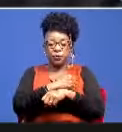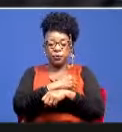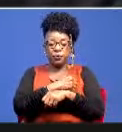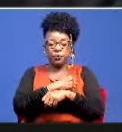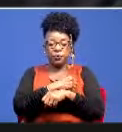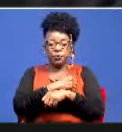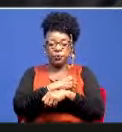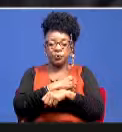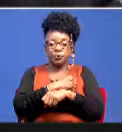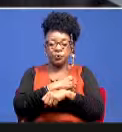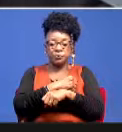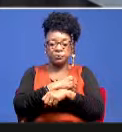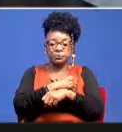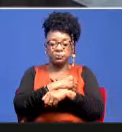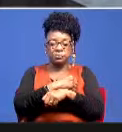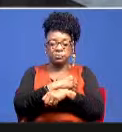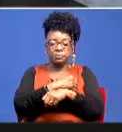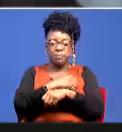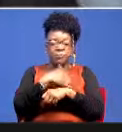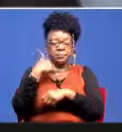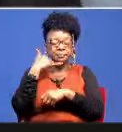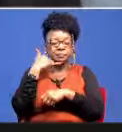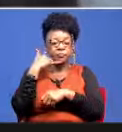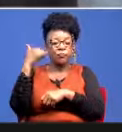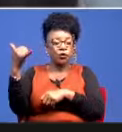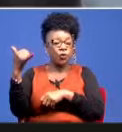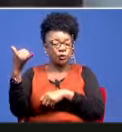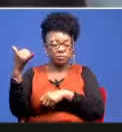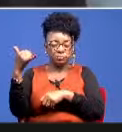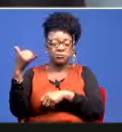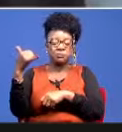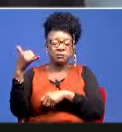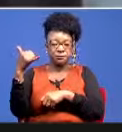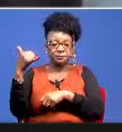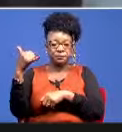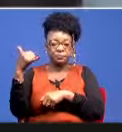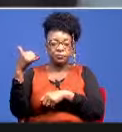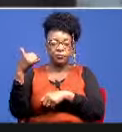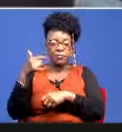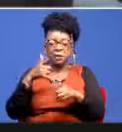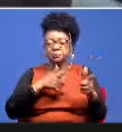Na wakapigia zimamoto. Zimamoto